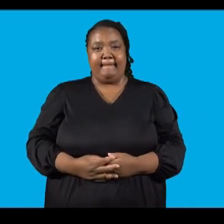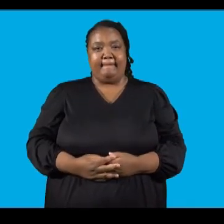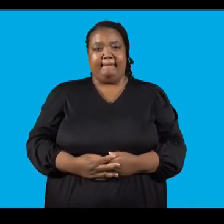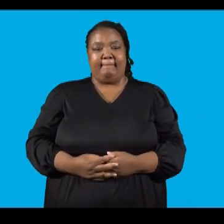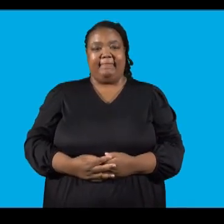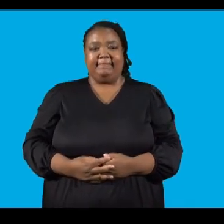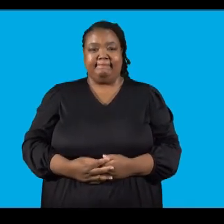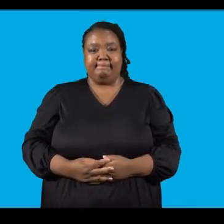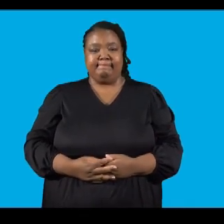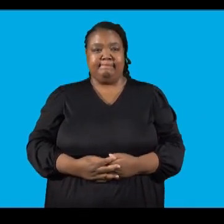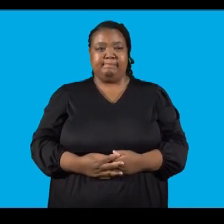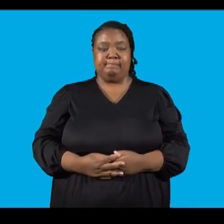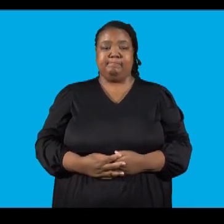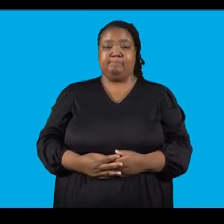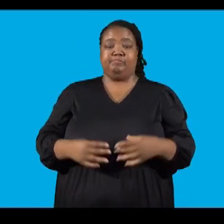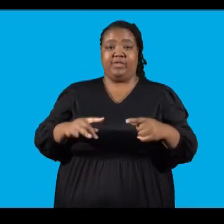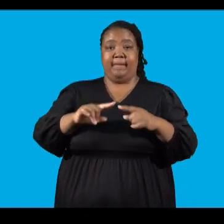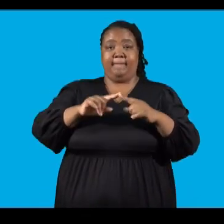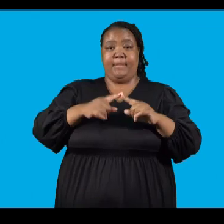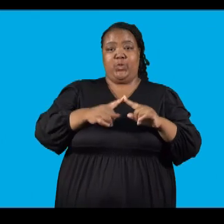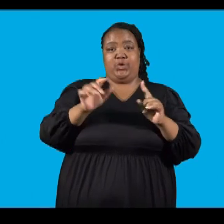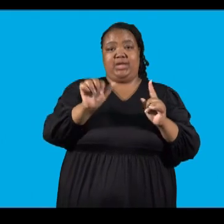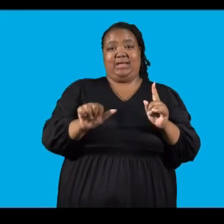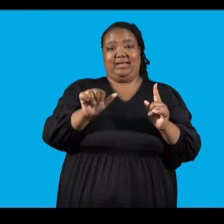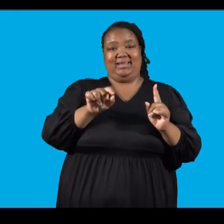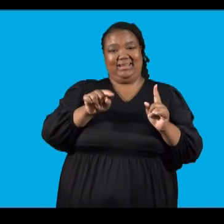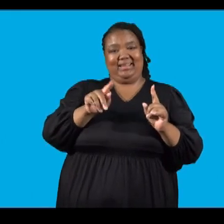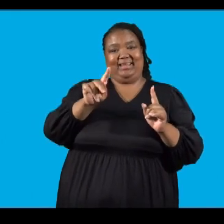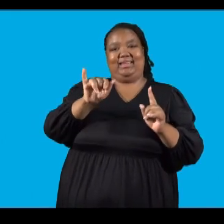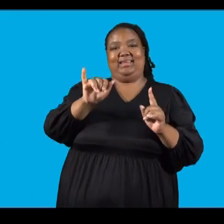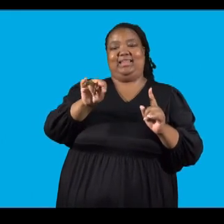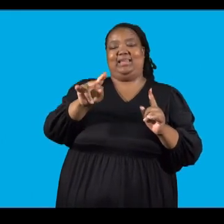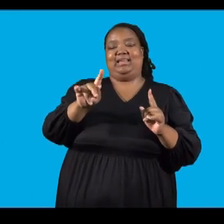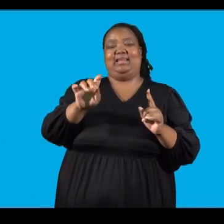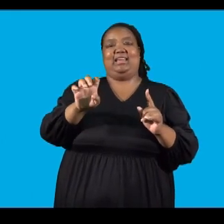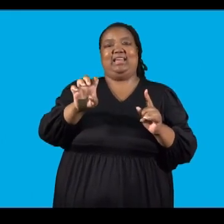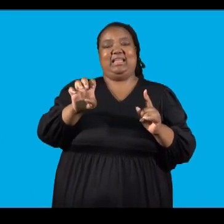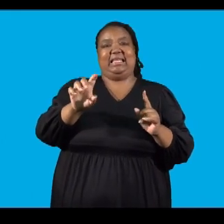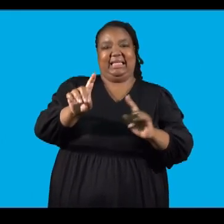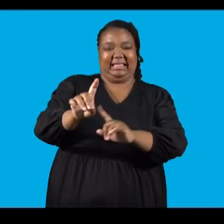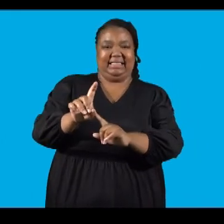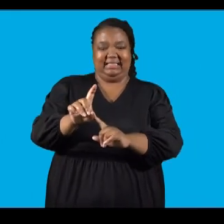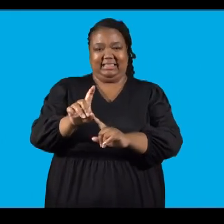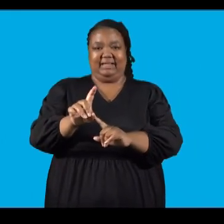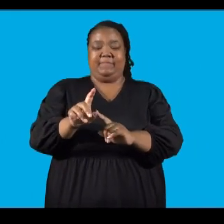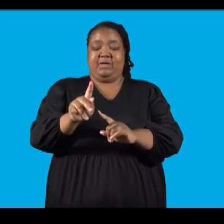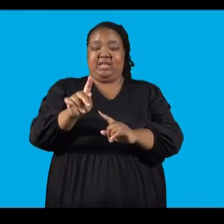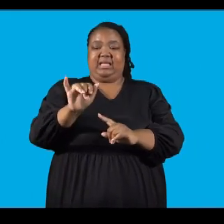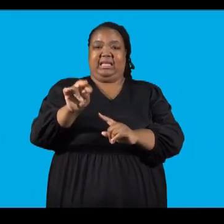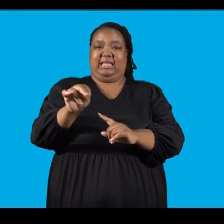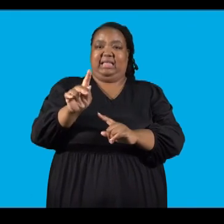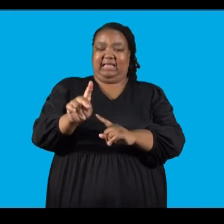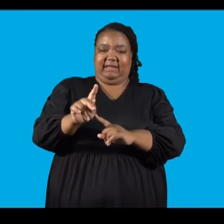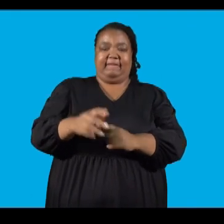right? So this point A here becomes the kink. That's why it is called a